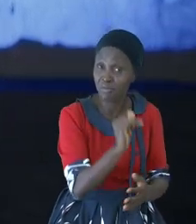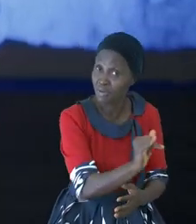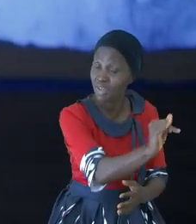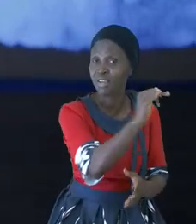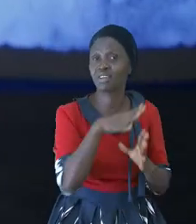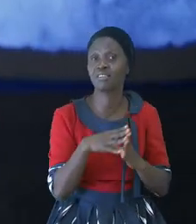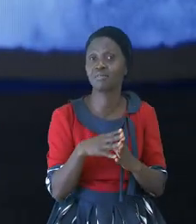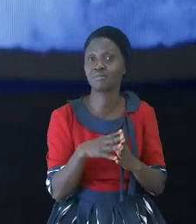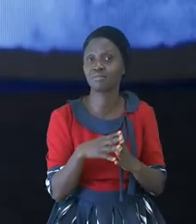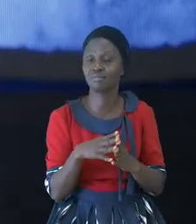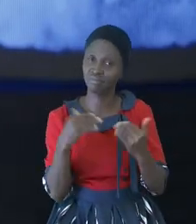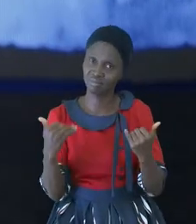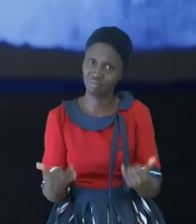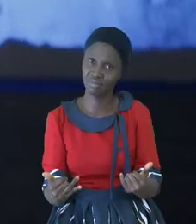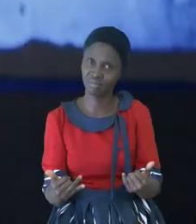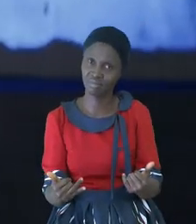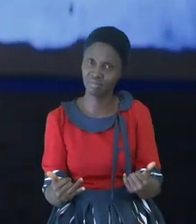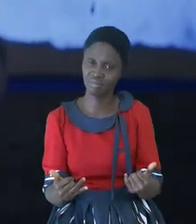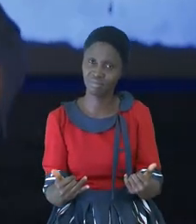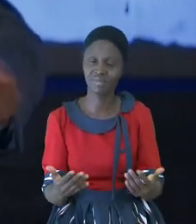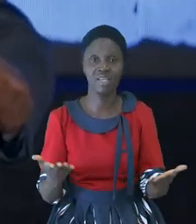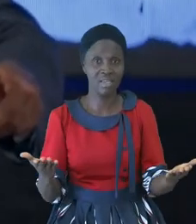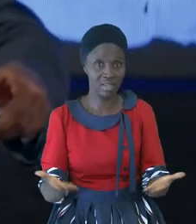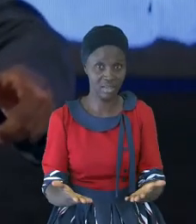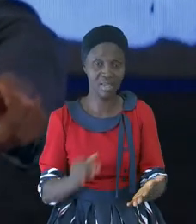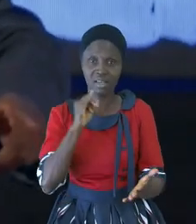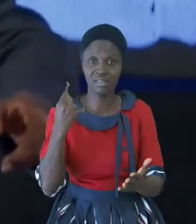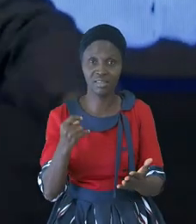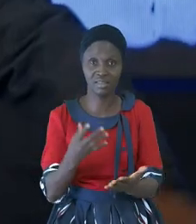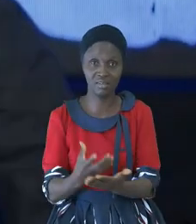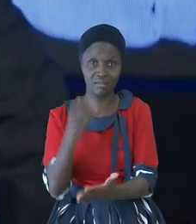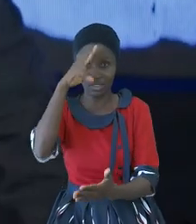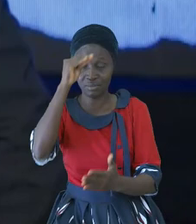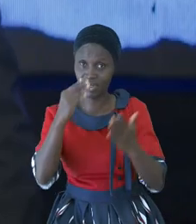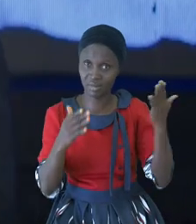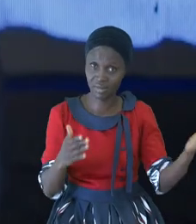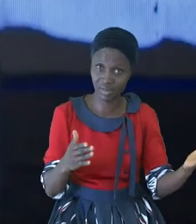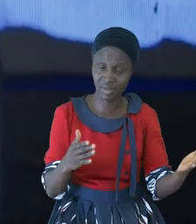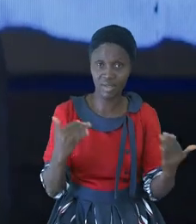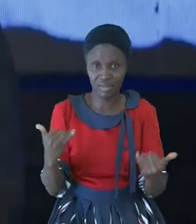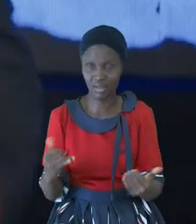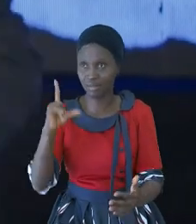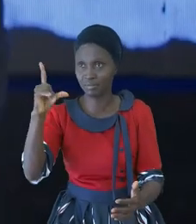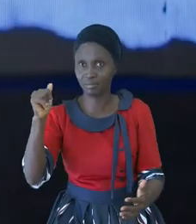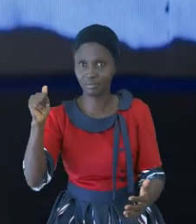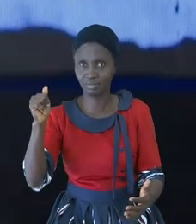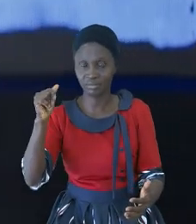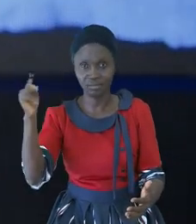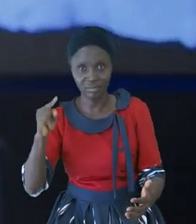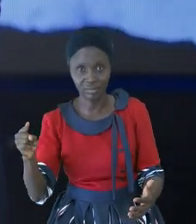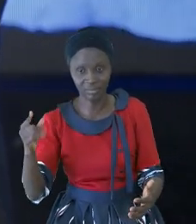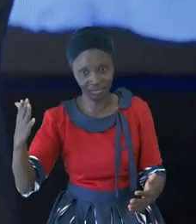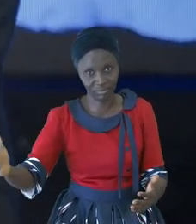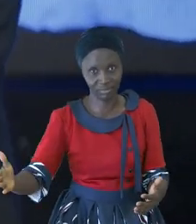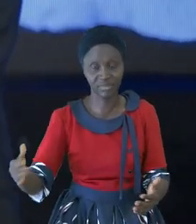ever. Now here is the rich man, here is Lazarus. Let everybody queue behind them. Which